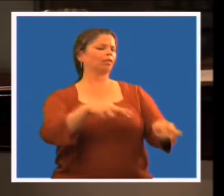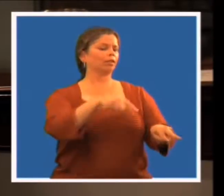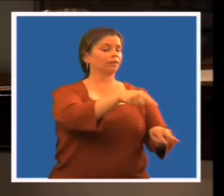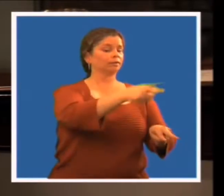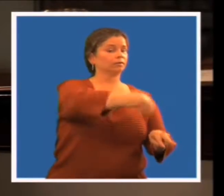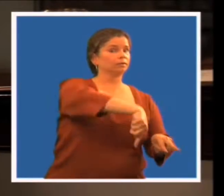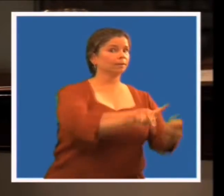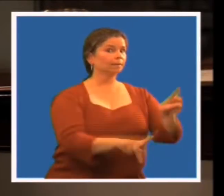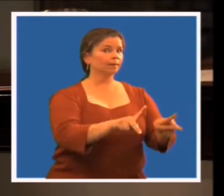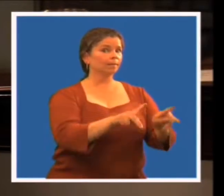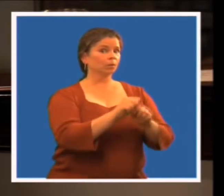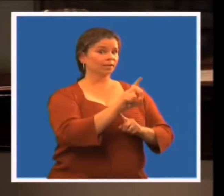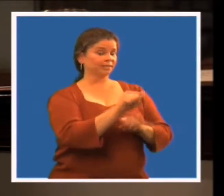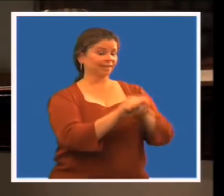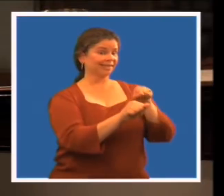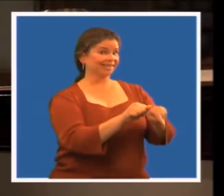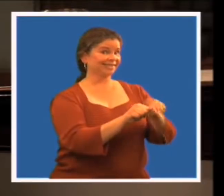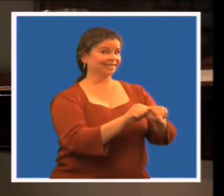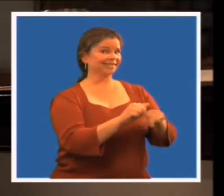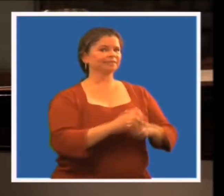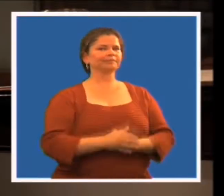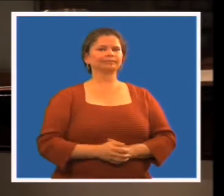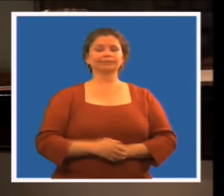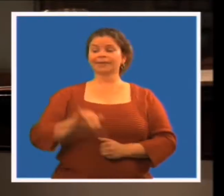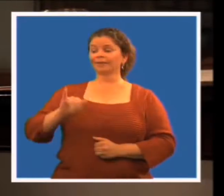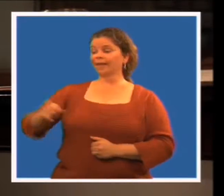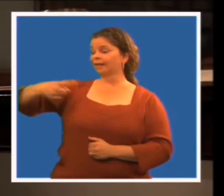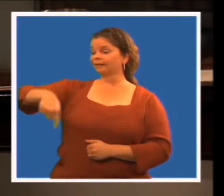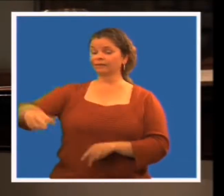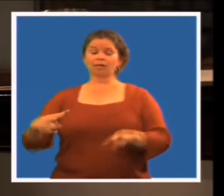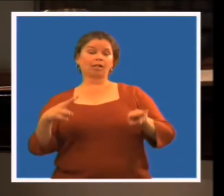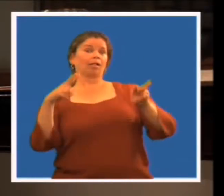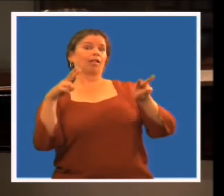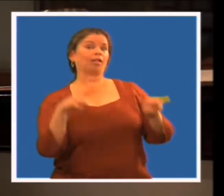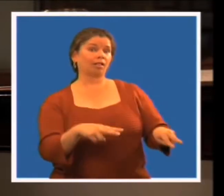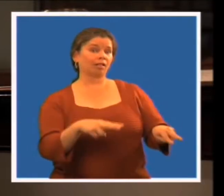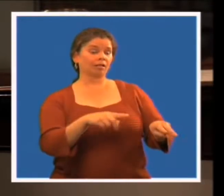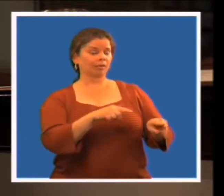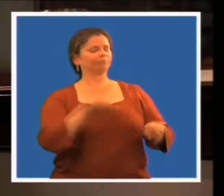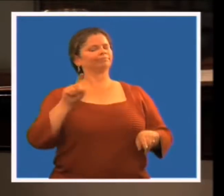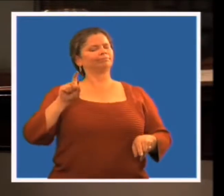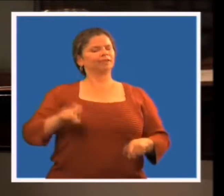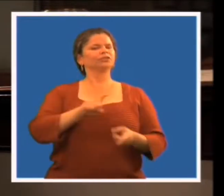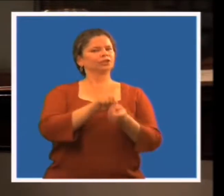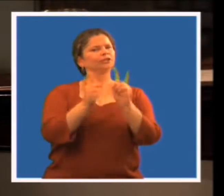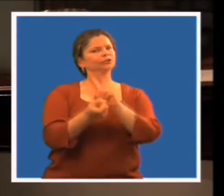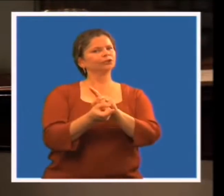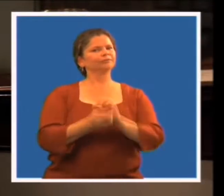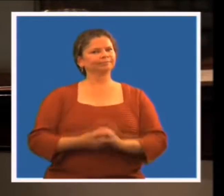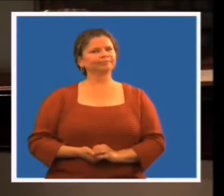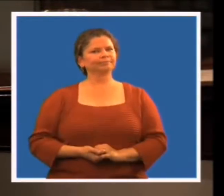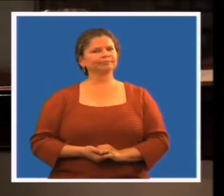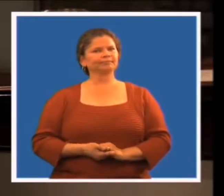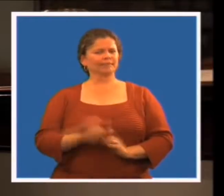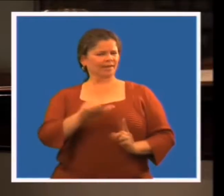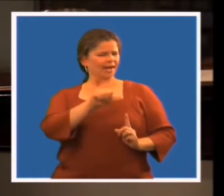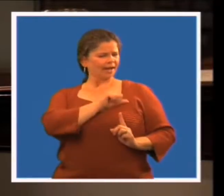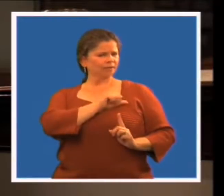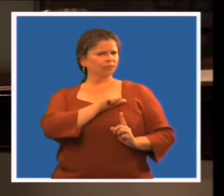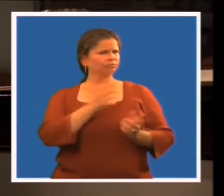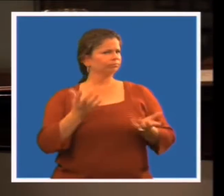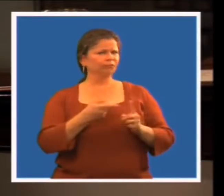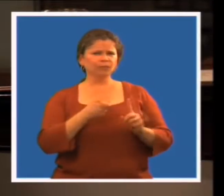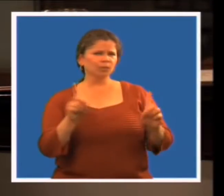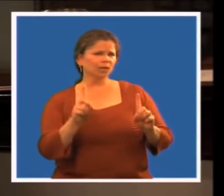inclusion, attitudes towards people with disabilities must change. Attitudes often based on myths